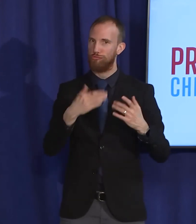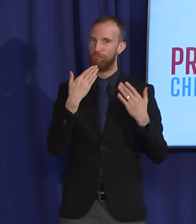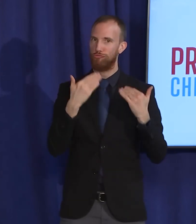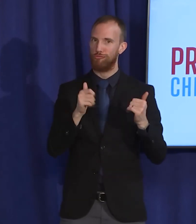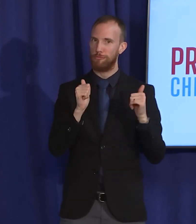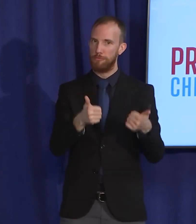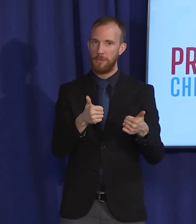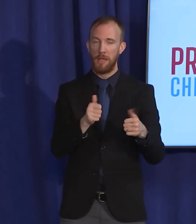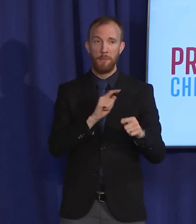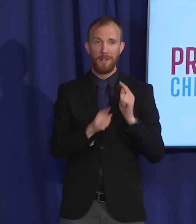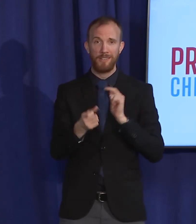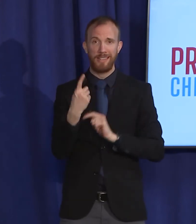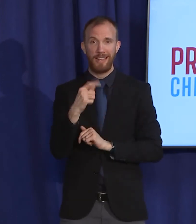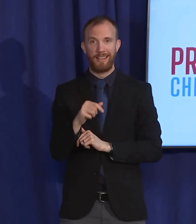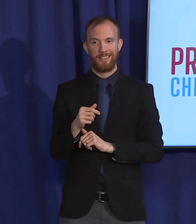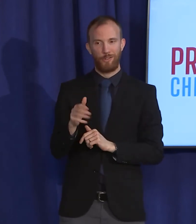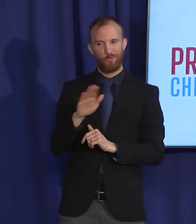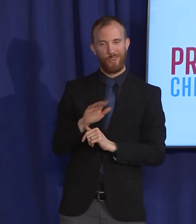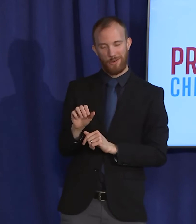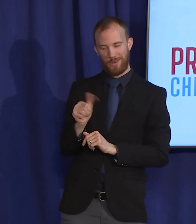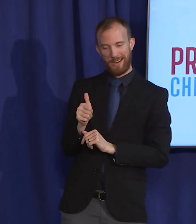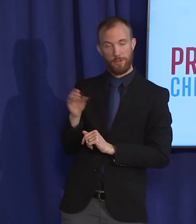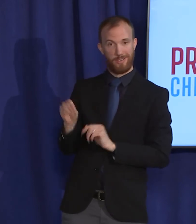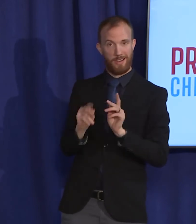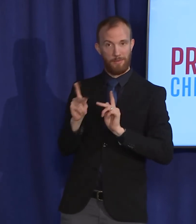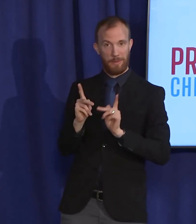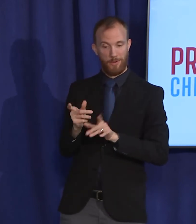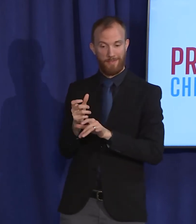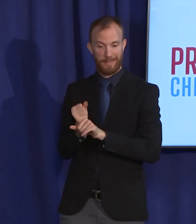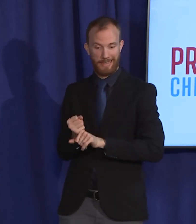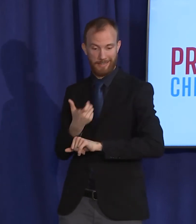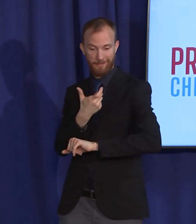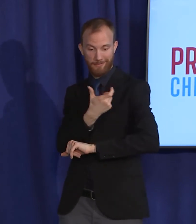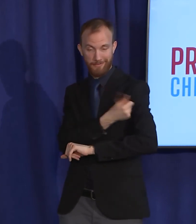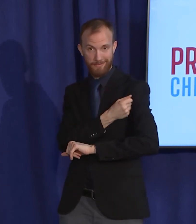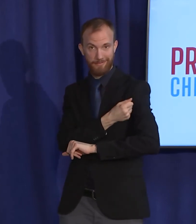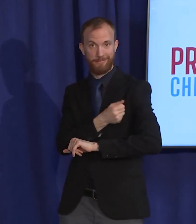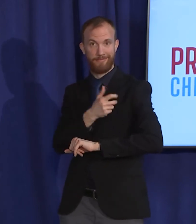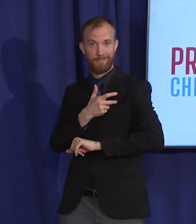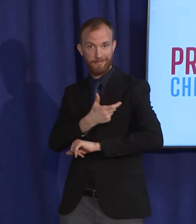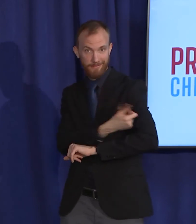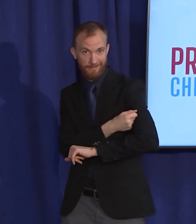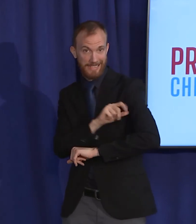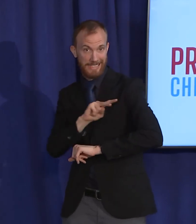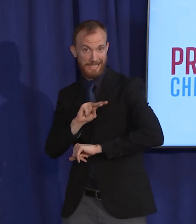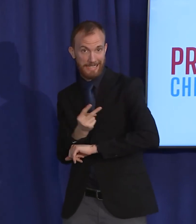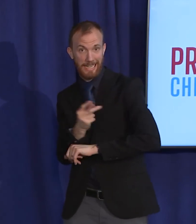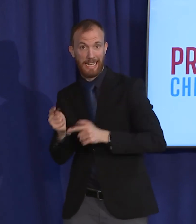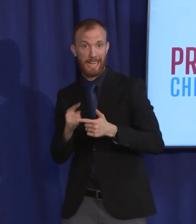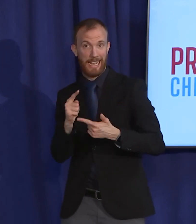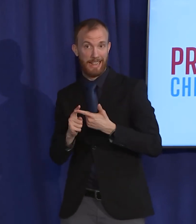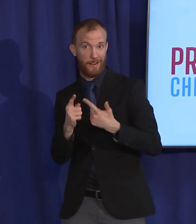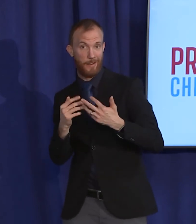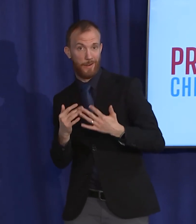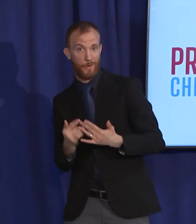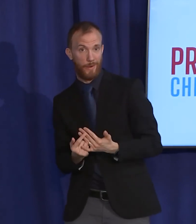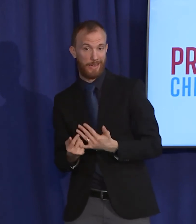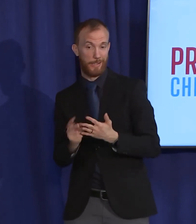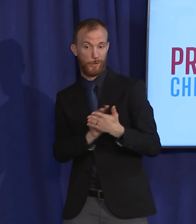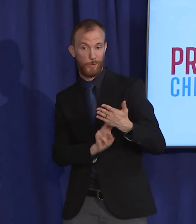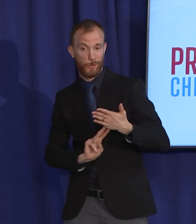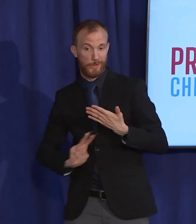have gotten both of those doses, and you've got to be 2 weeks post your second dose of vaccine before you're considered fully vaccinated.